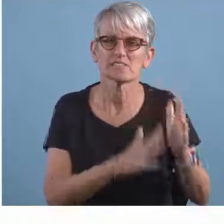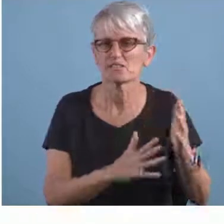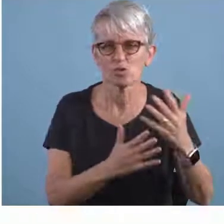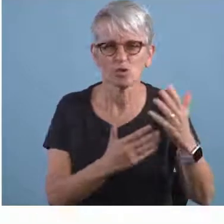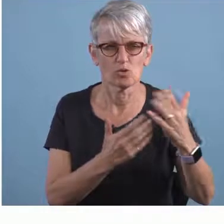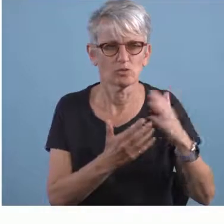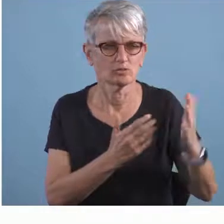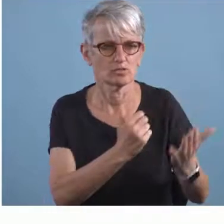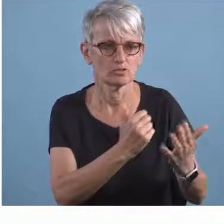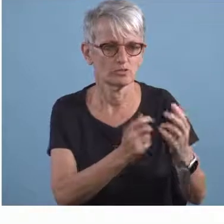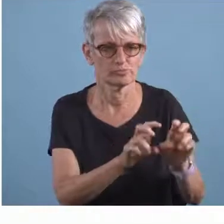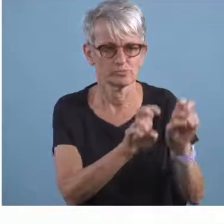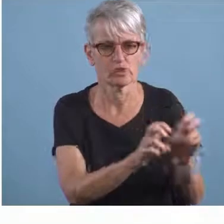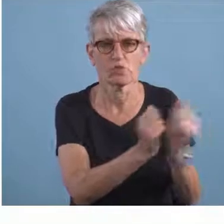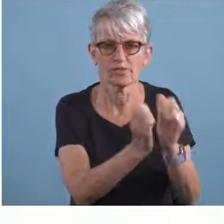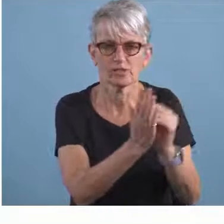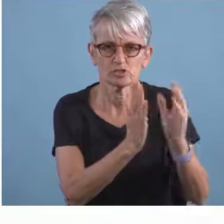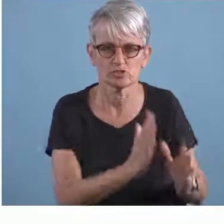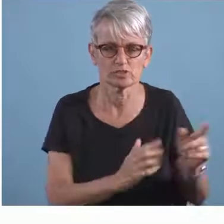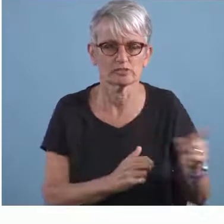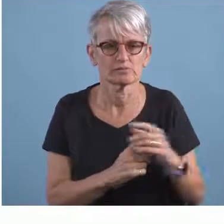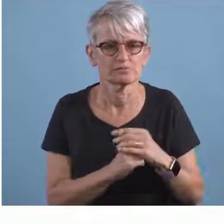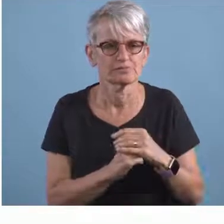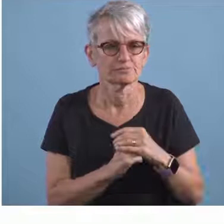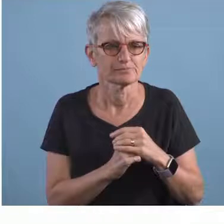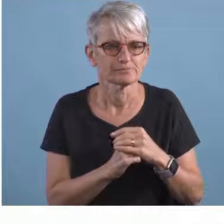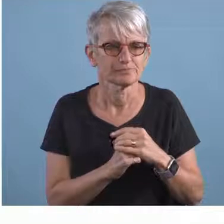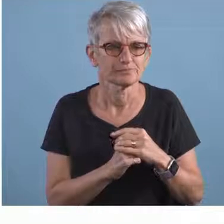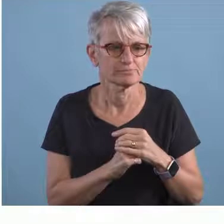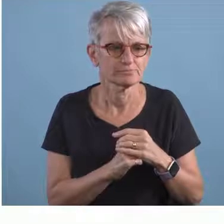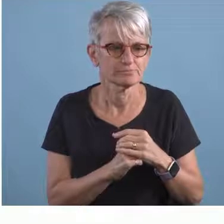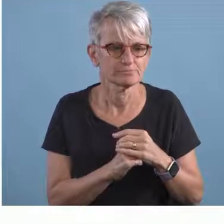there accompanying the student can